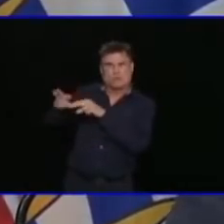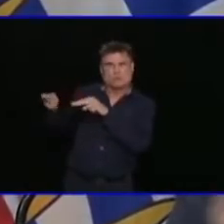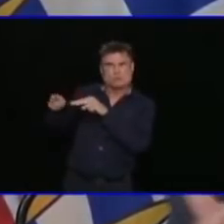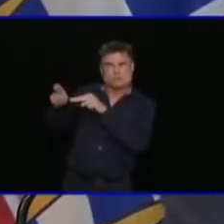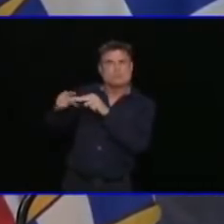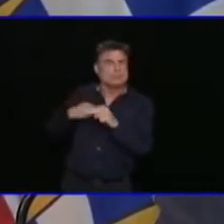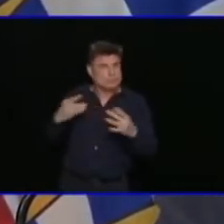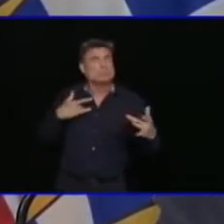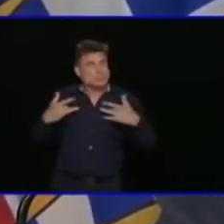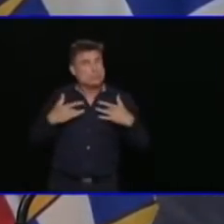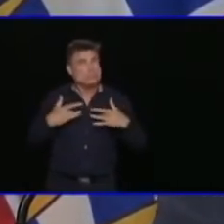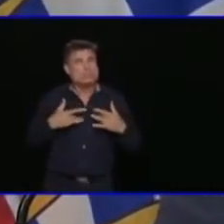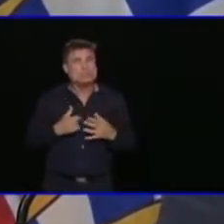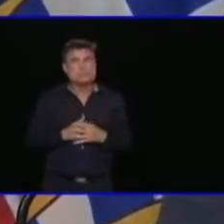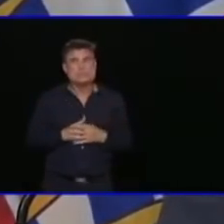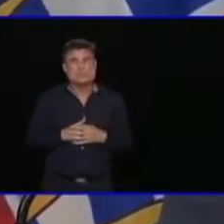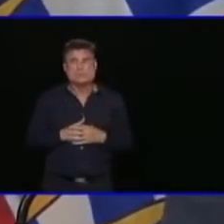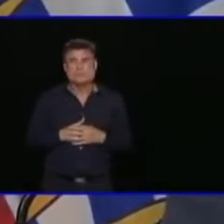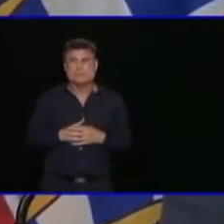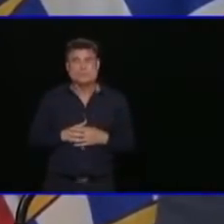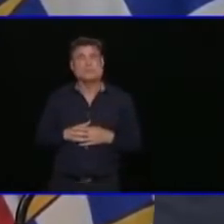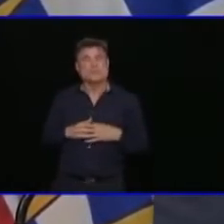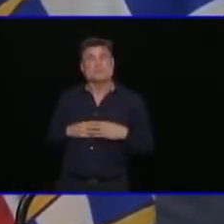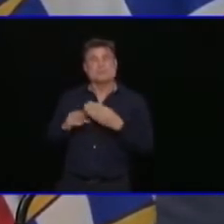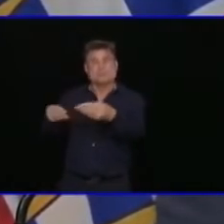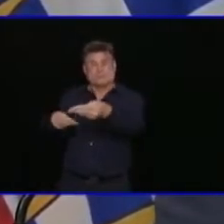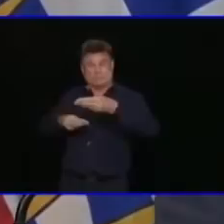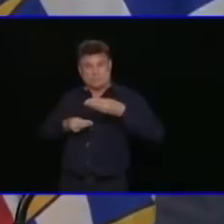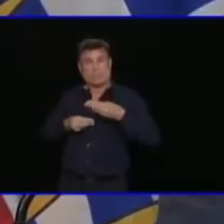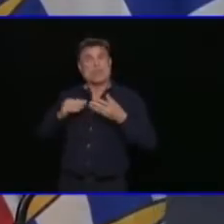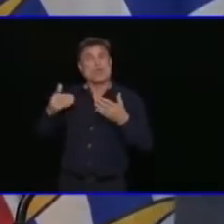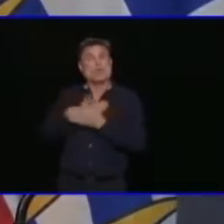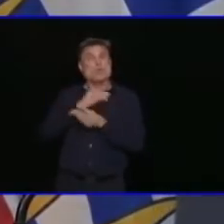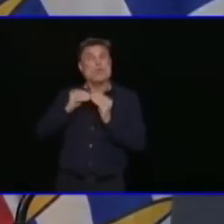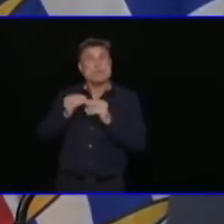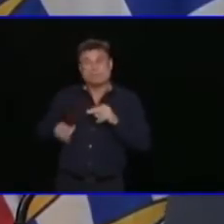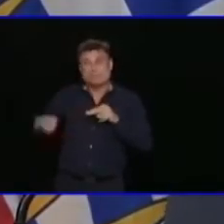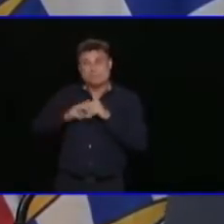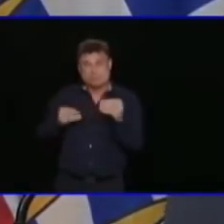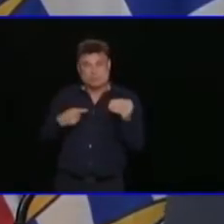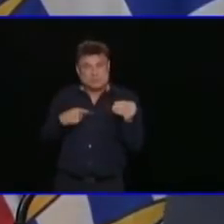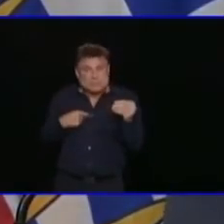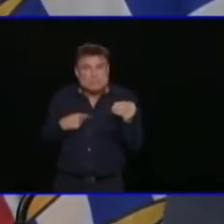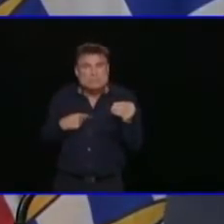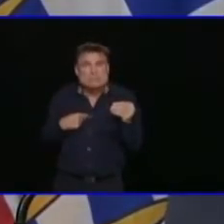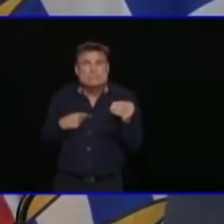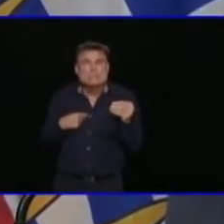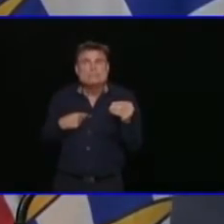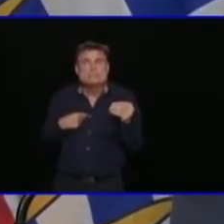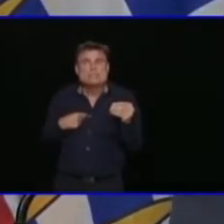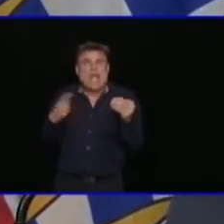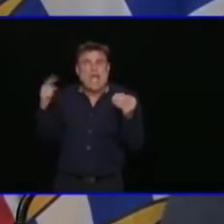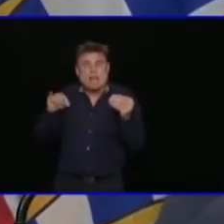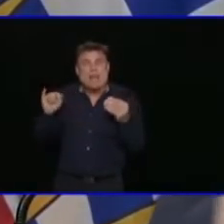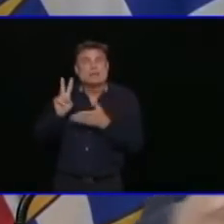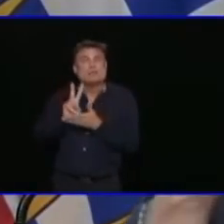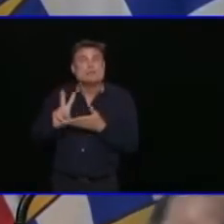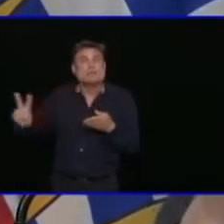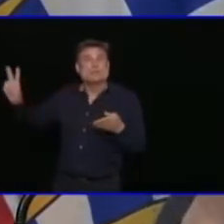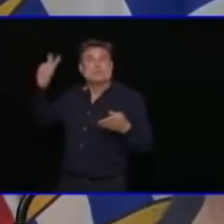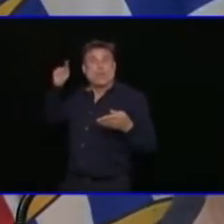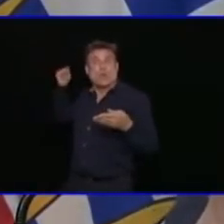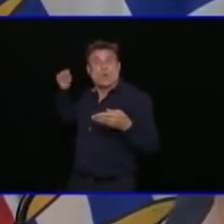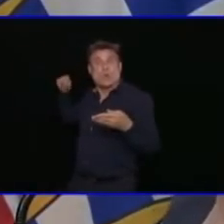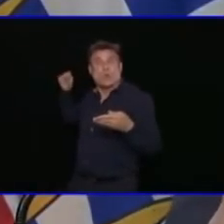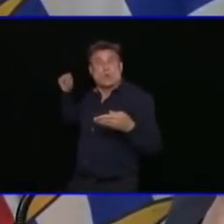weeks, particularly since that July 1st week. So we're past that first incubation period. We're starting to see